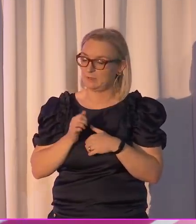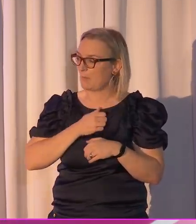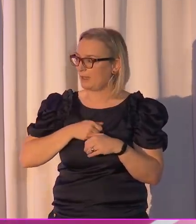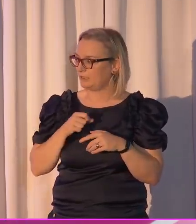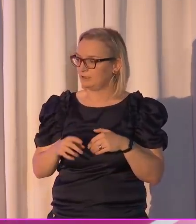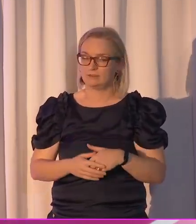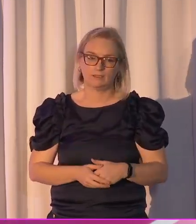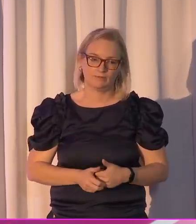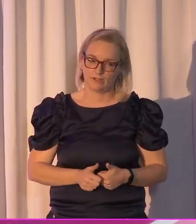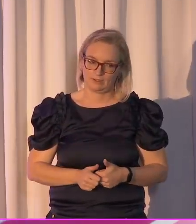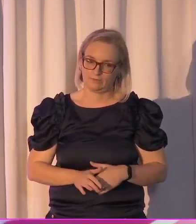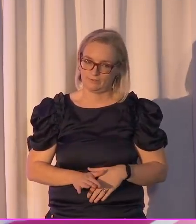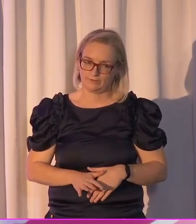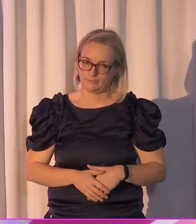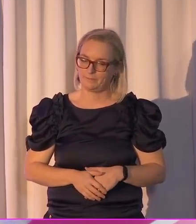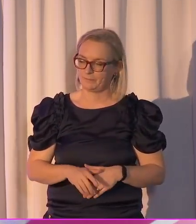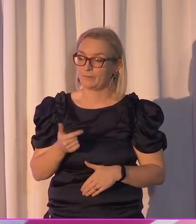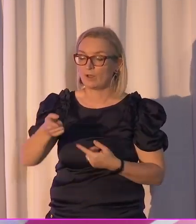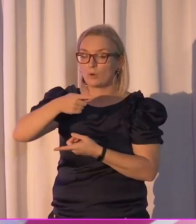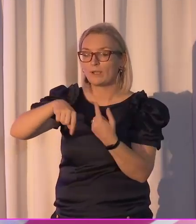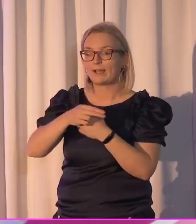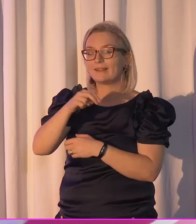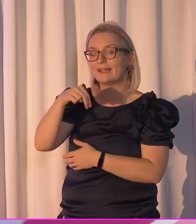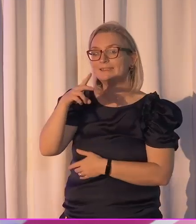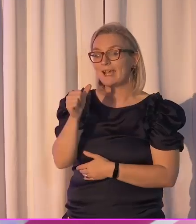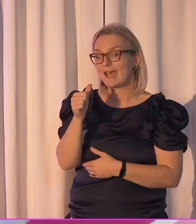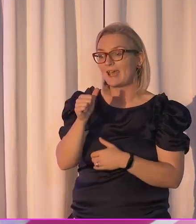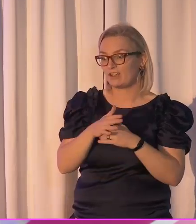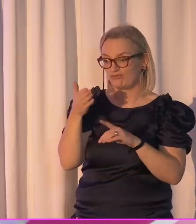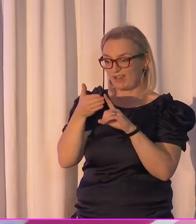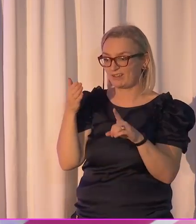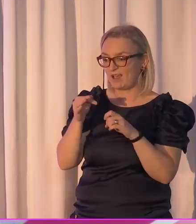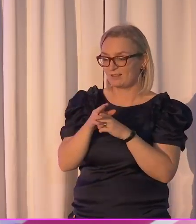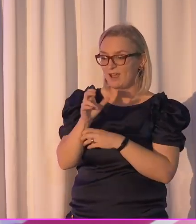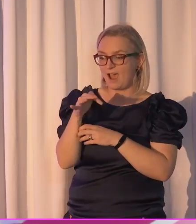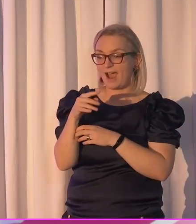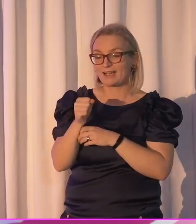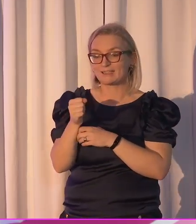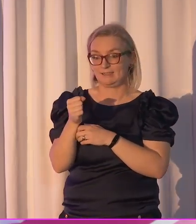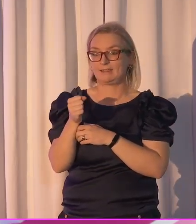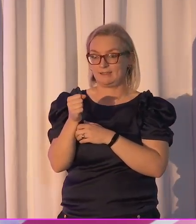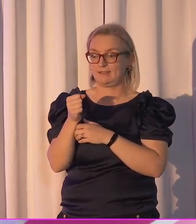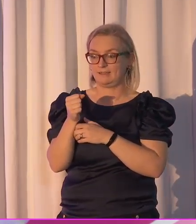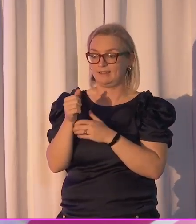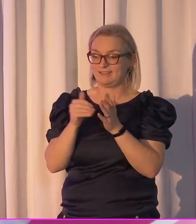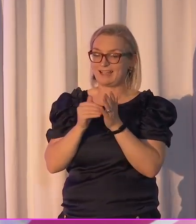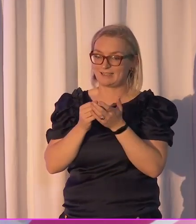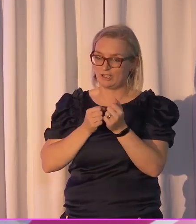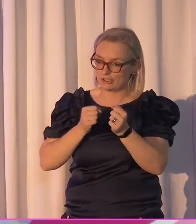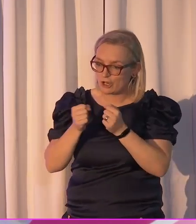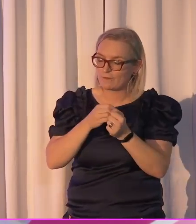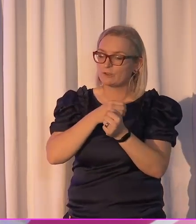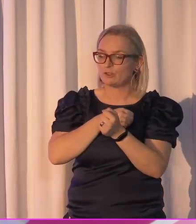Apologies for that. We at the NDA also recognise that the arts can serve as an important tool to promote